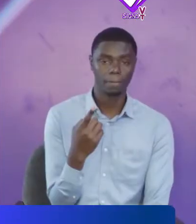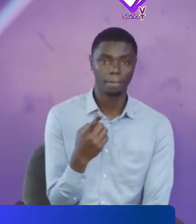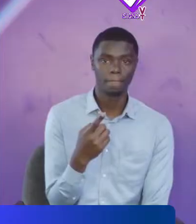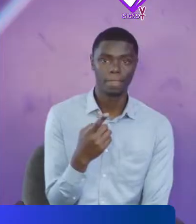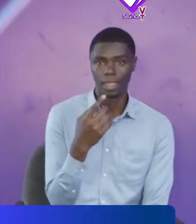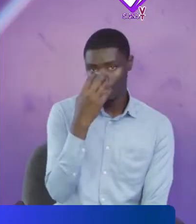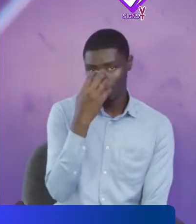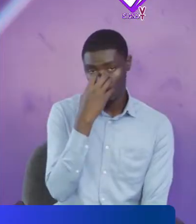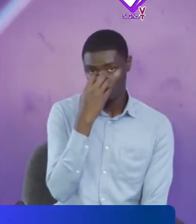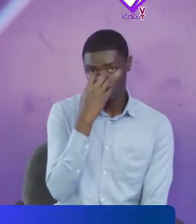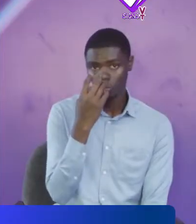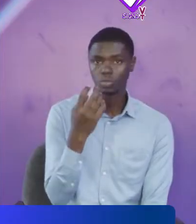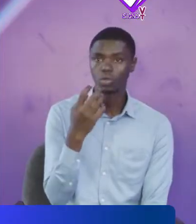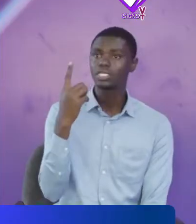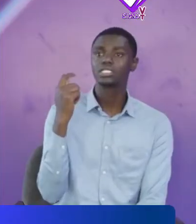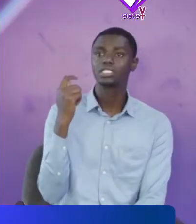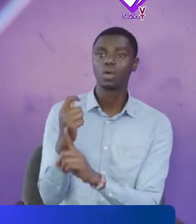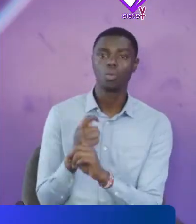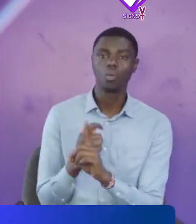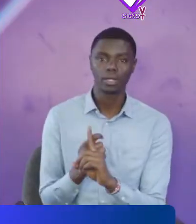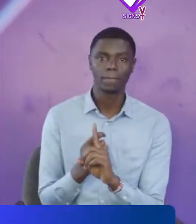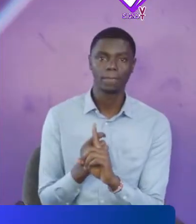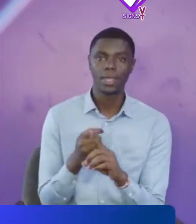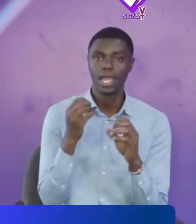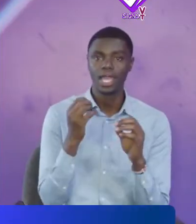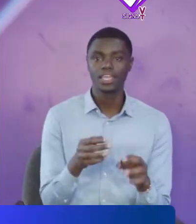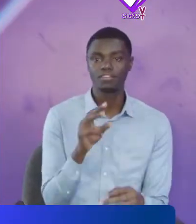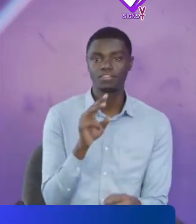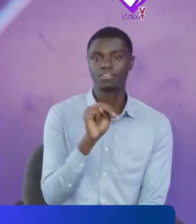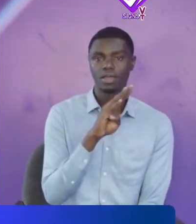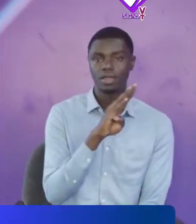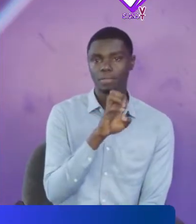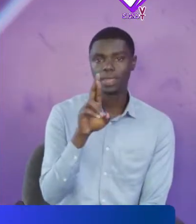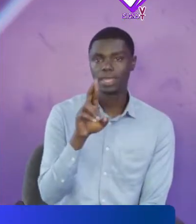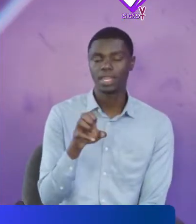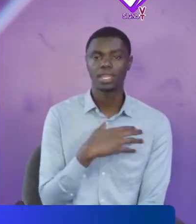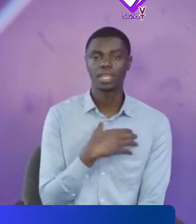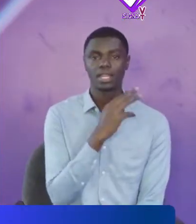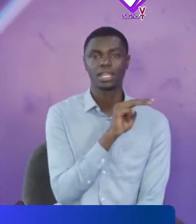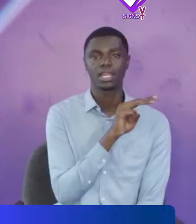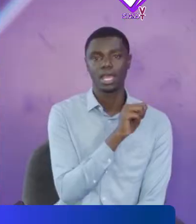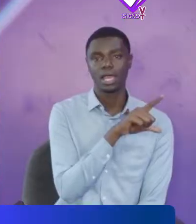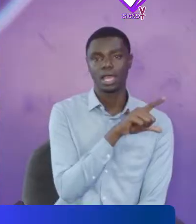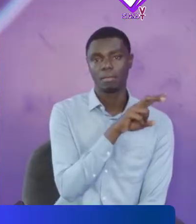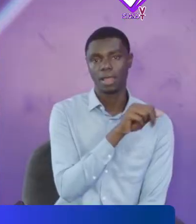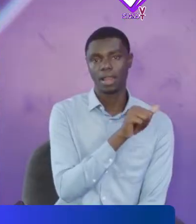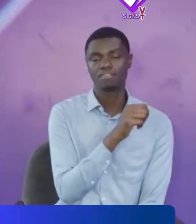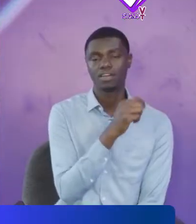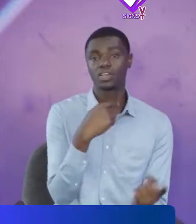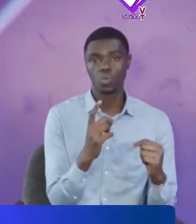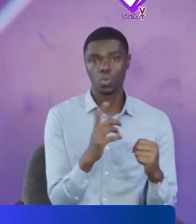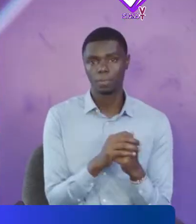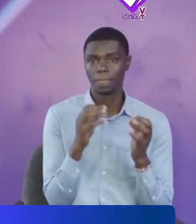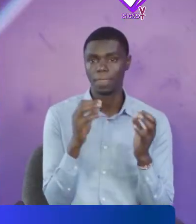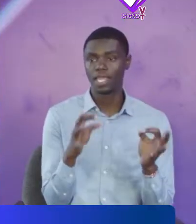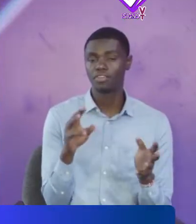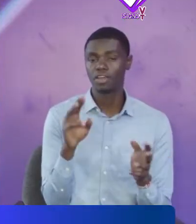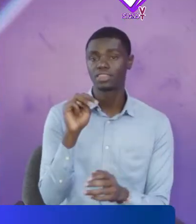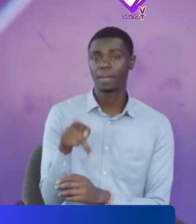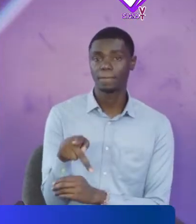Ruto is 1-term. If the Mbere and Malava is 1. If the